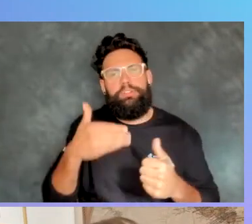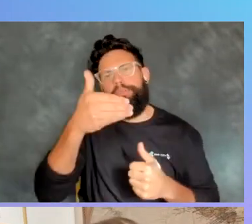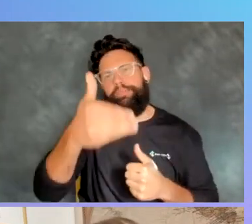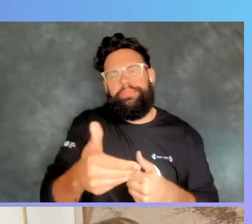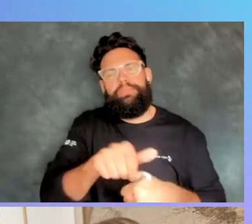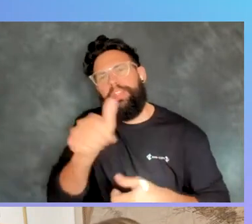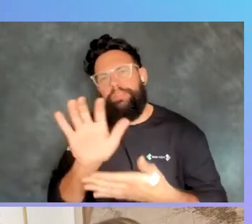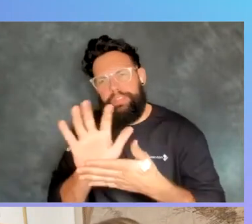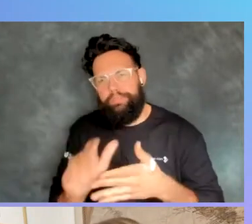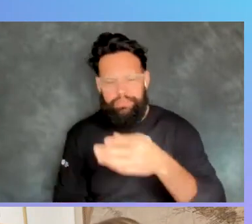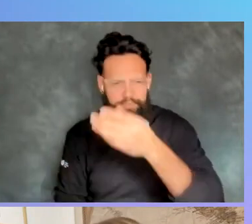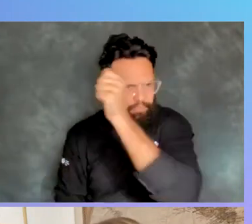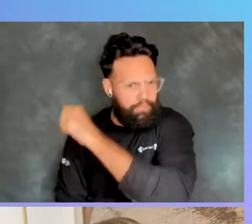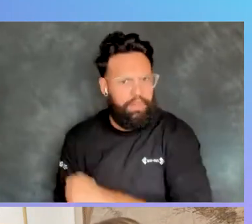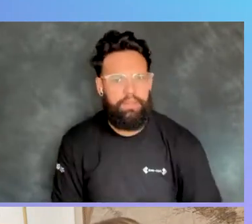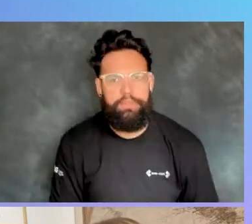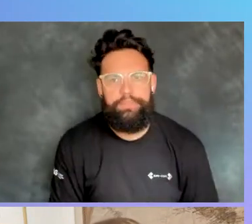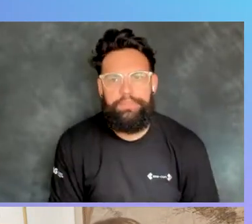schematic.